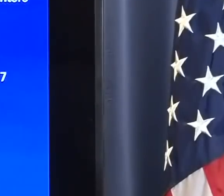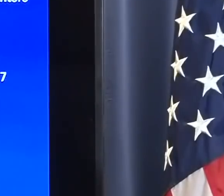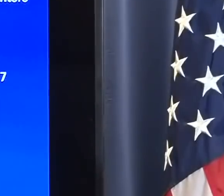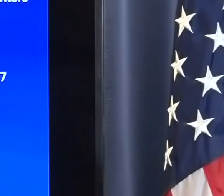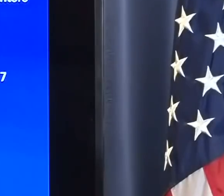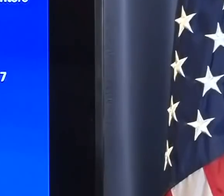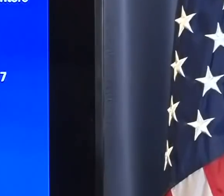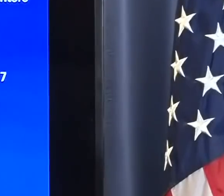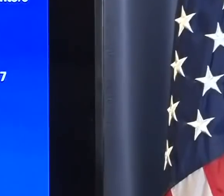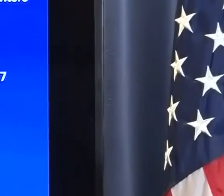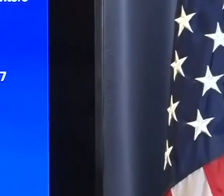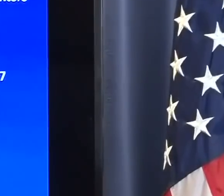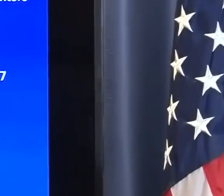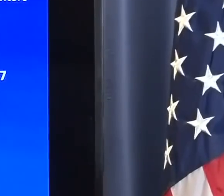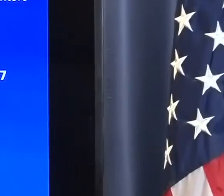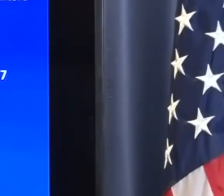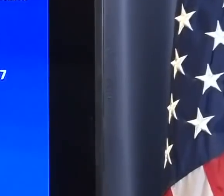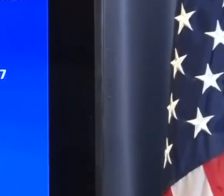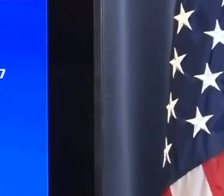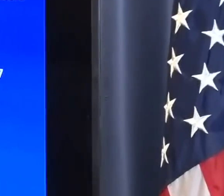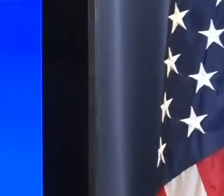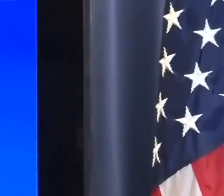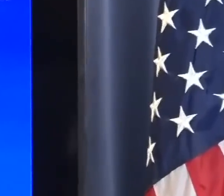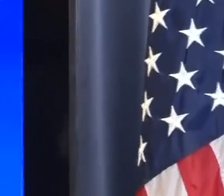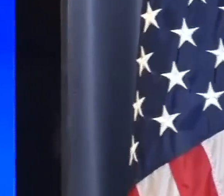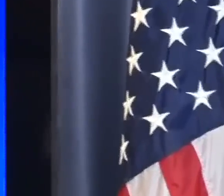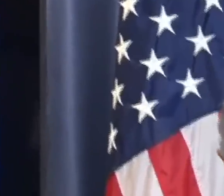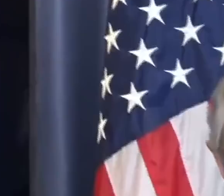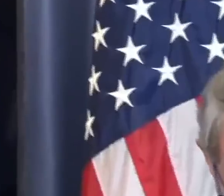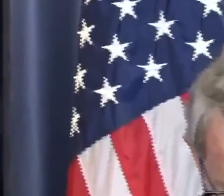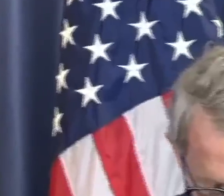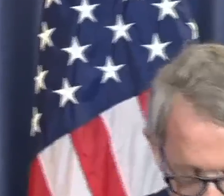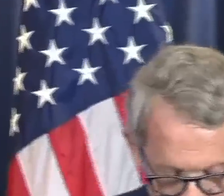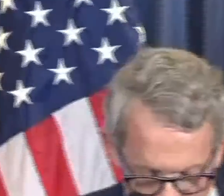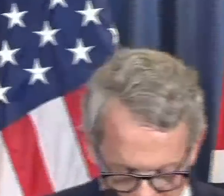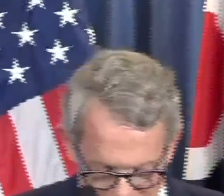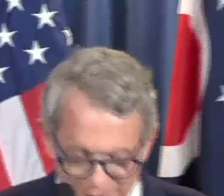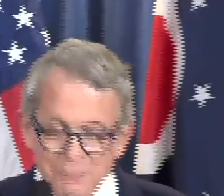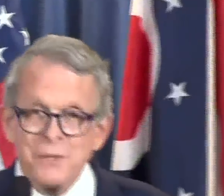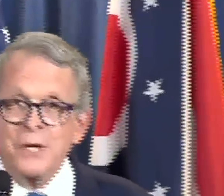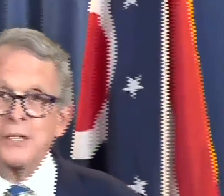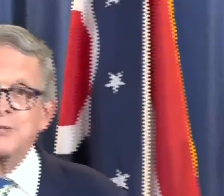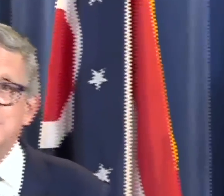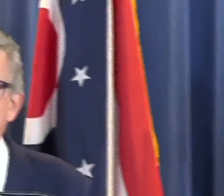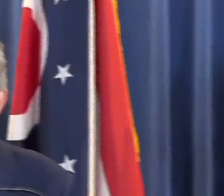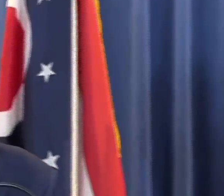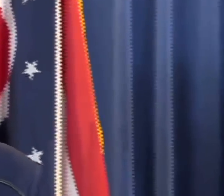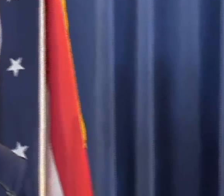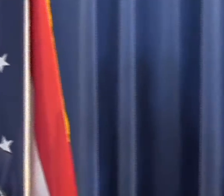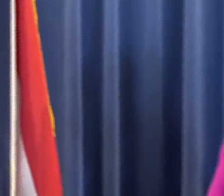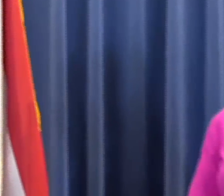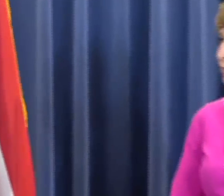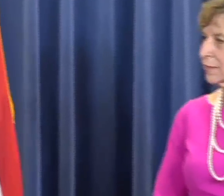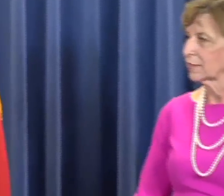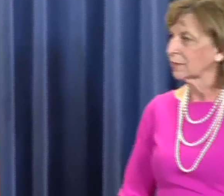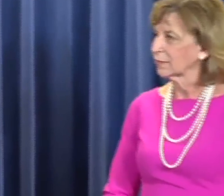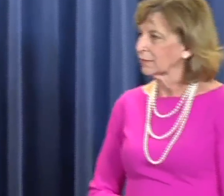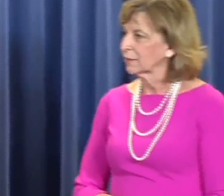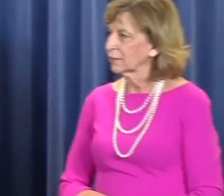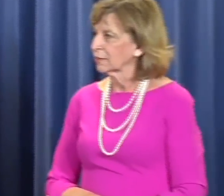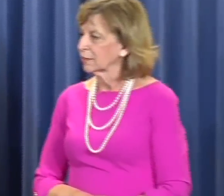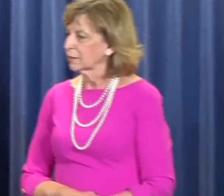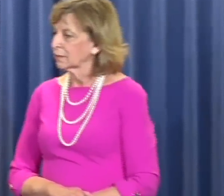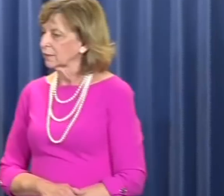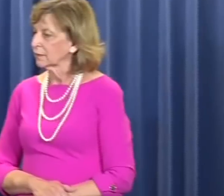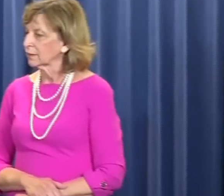people to go out and get tested. So because the restrictions have